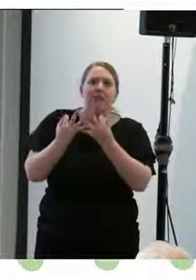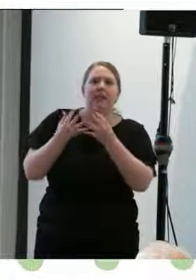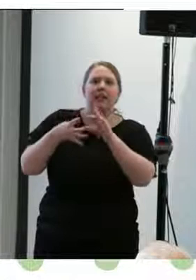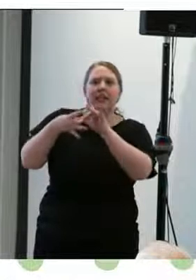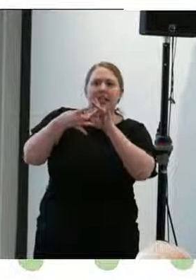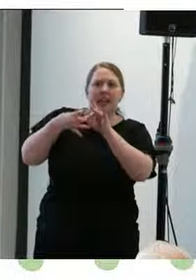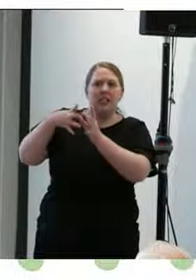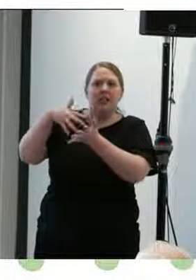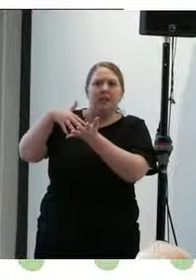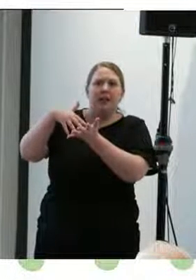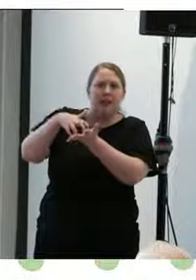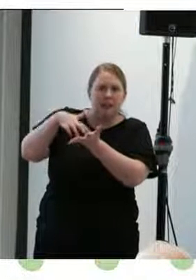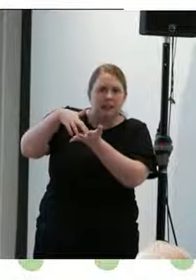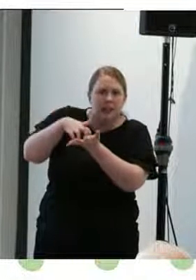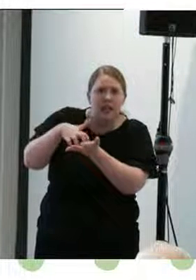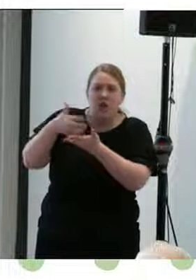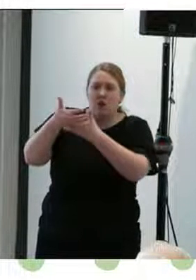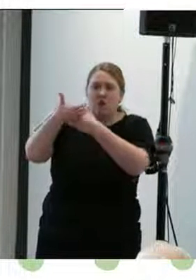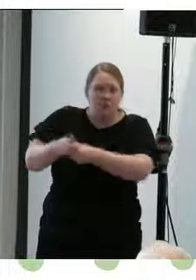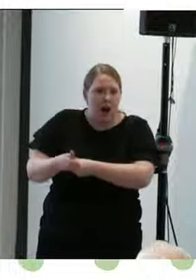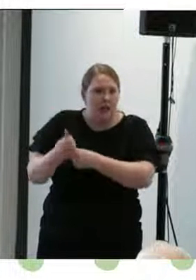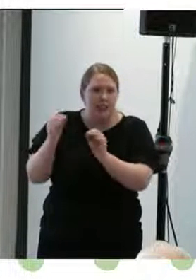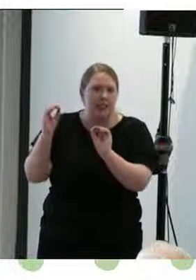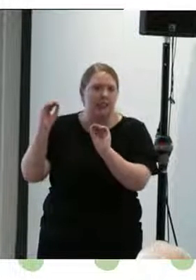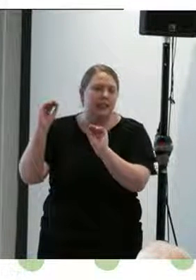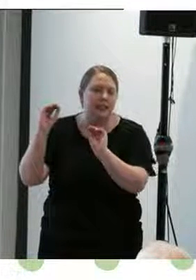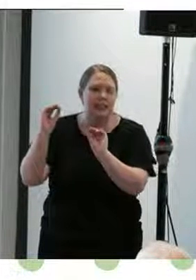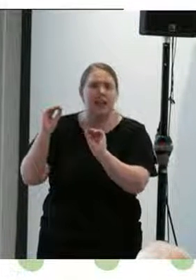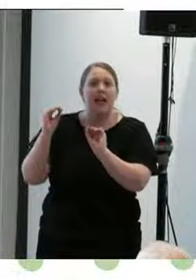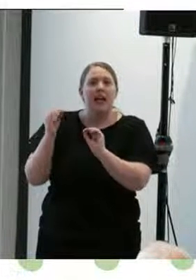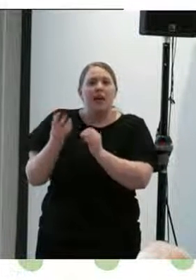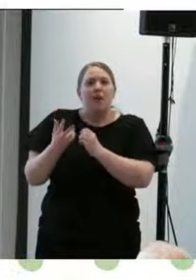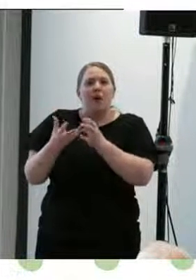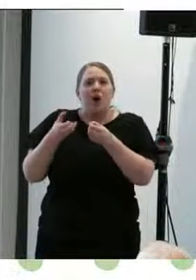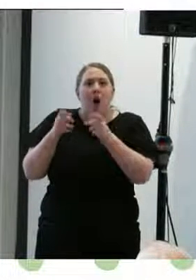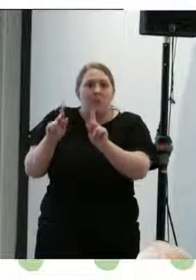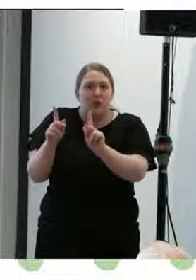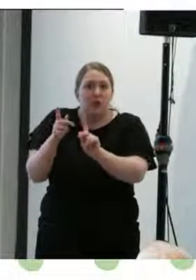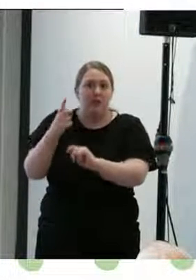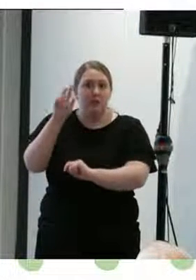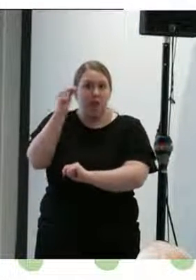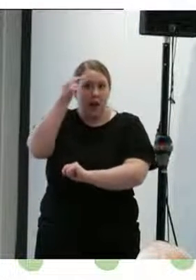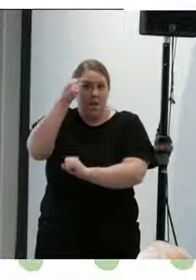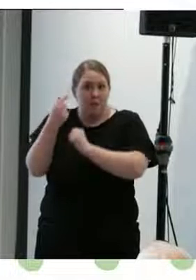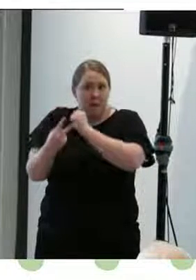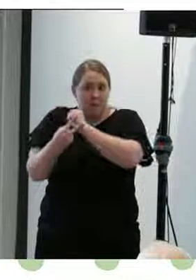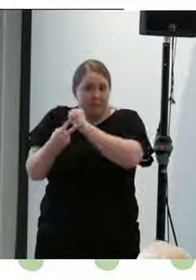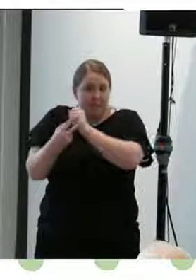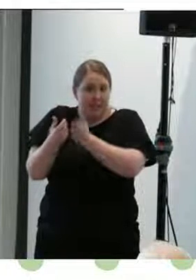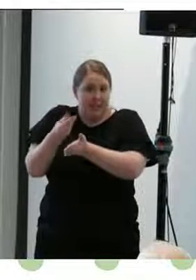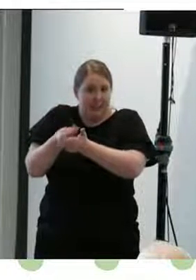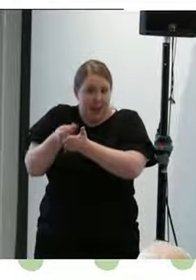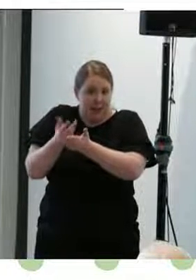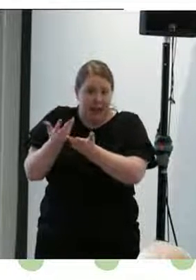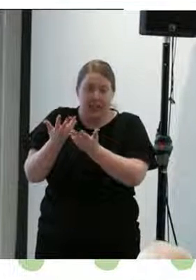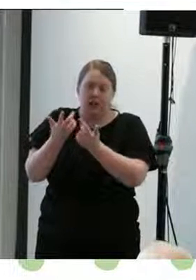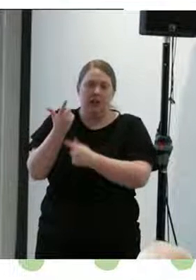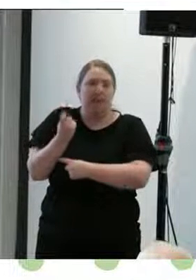is pretty non-existent, social safety nets are limited, and opportunities for mobility in this area are